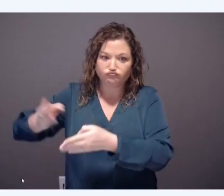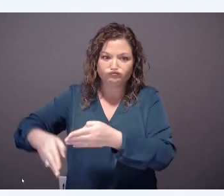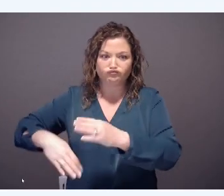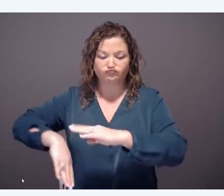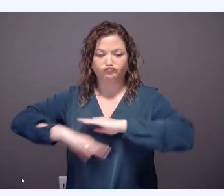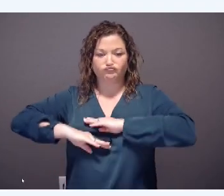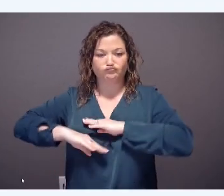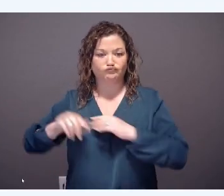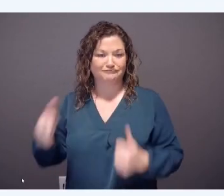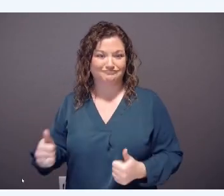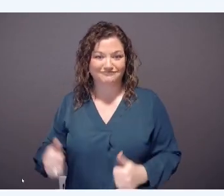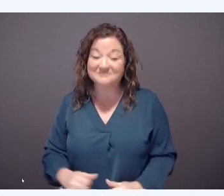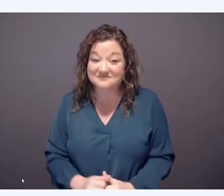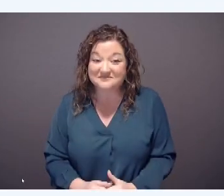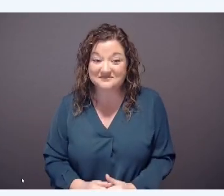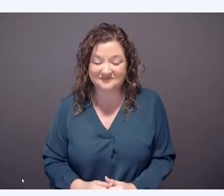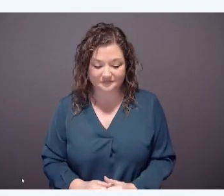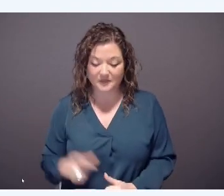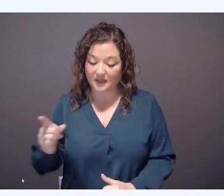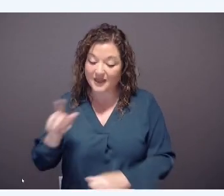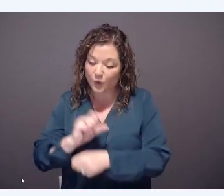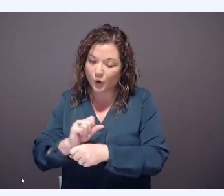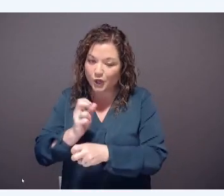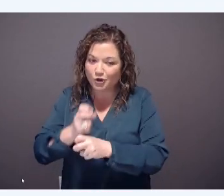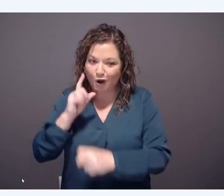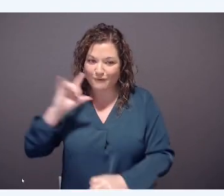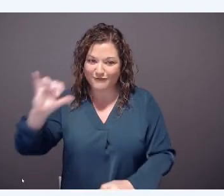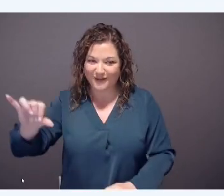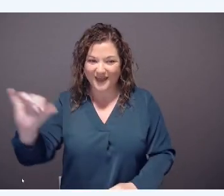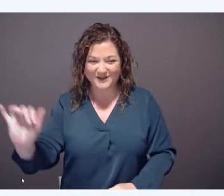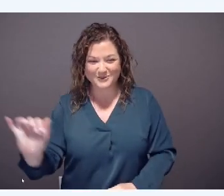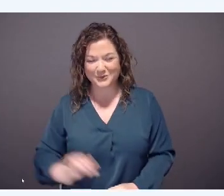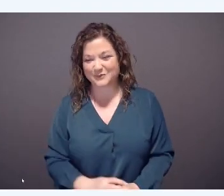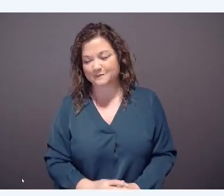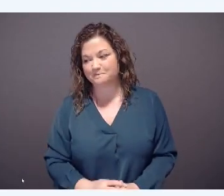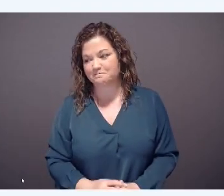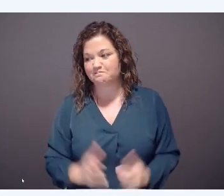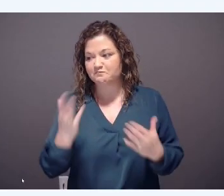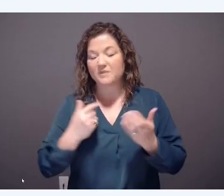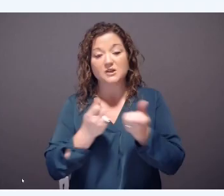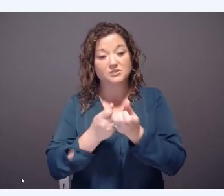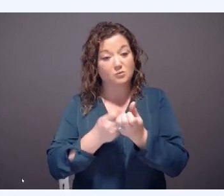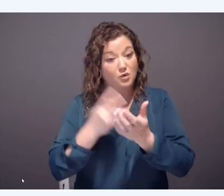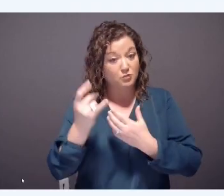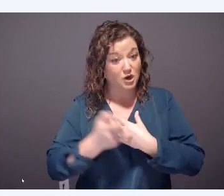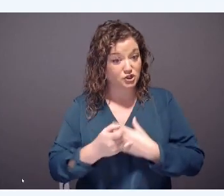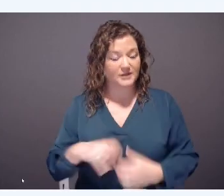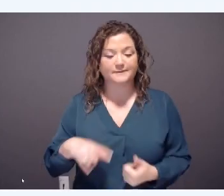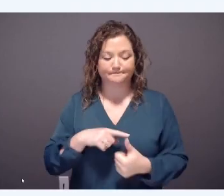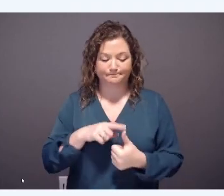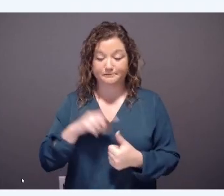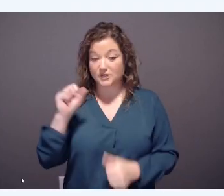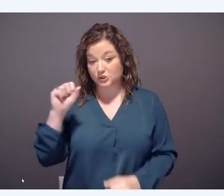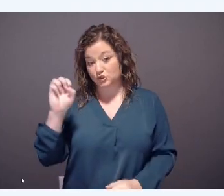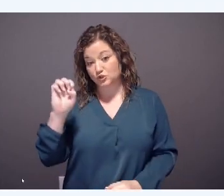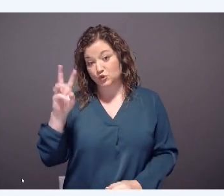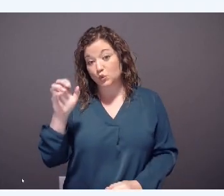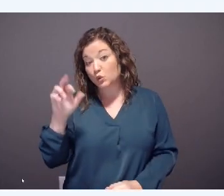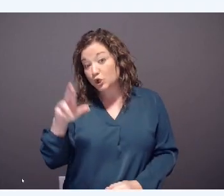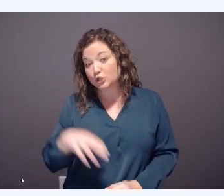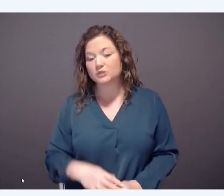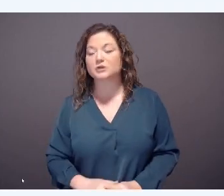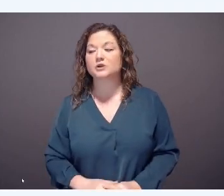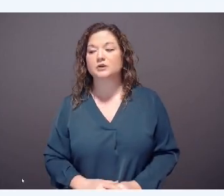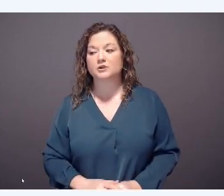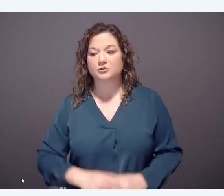All right, so next couple of projects are just some support projects for the facility. This is a sewer project. It's tying into City of